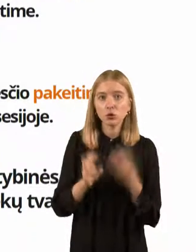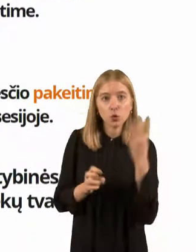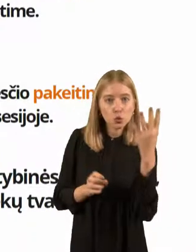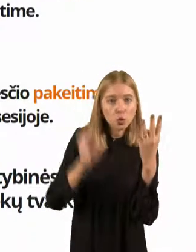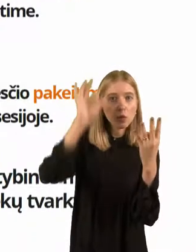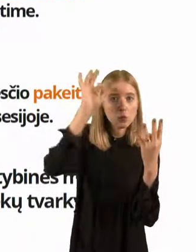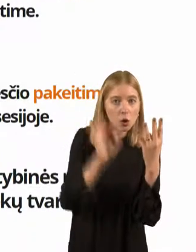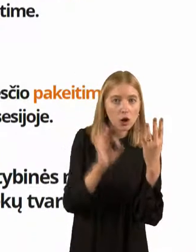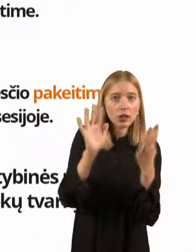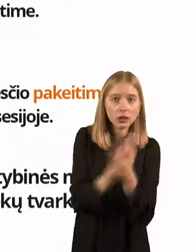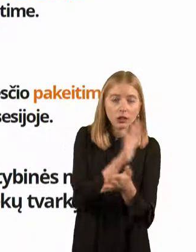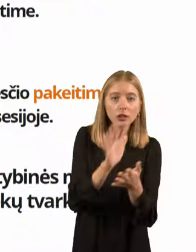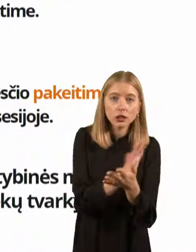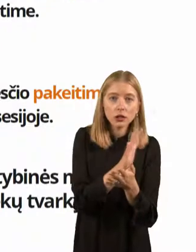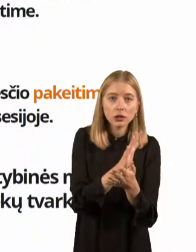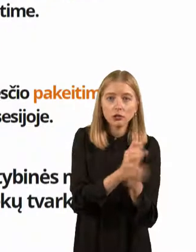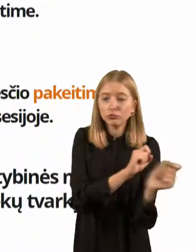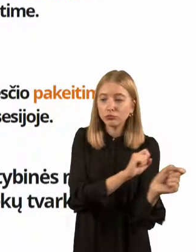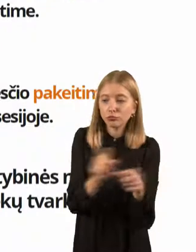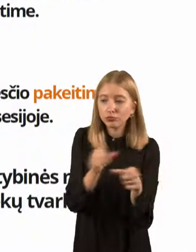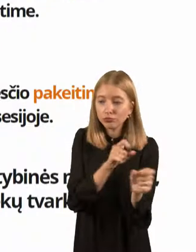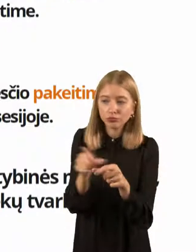more.